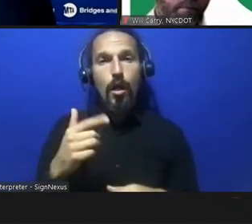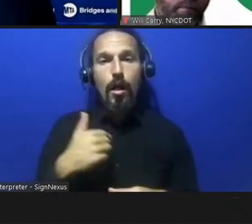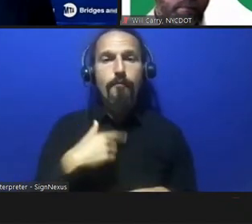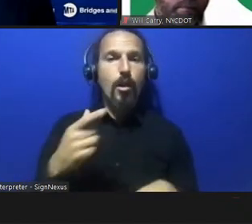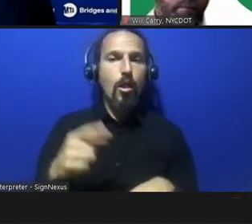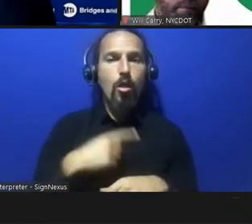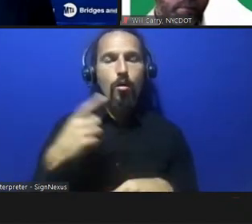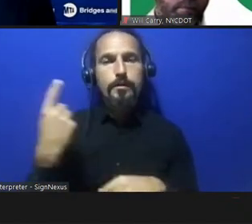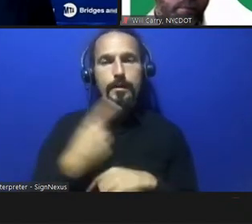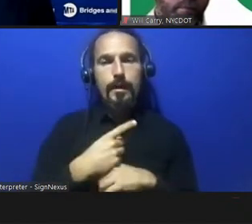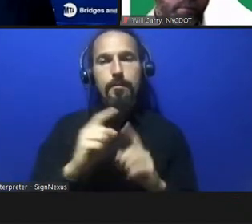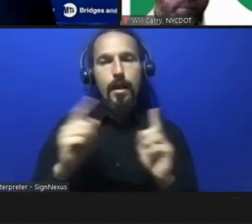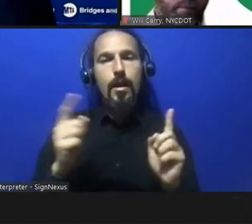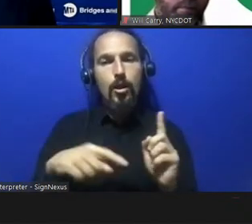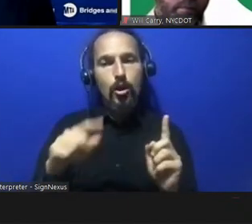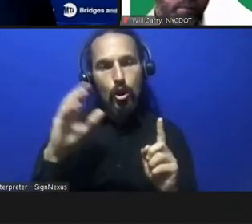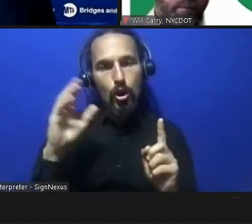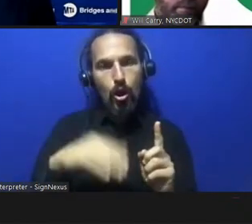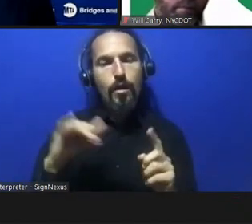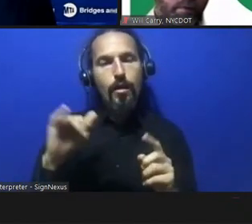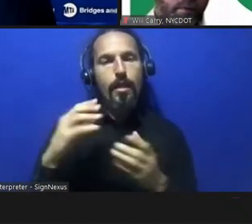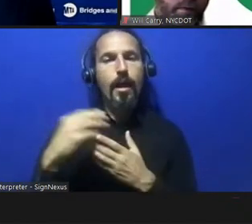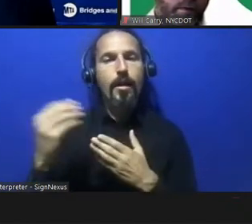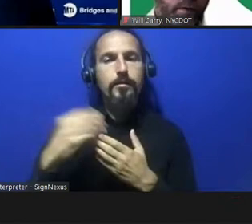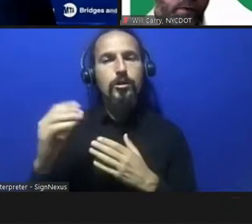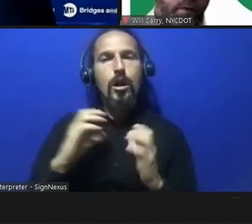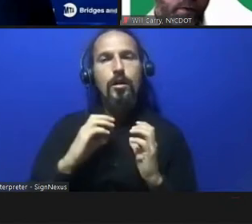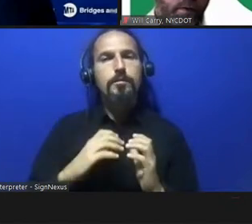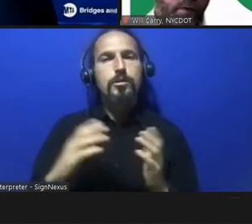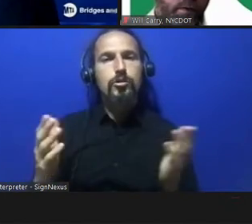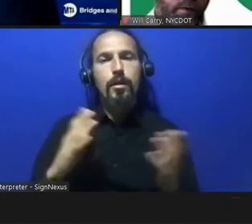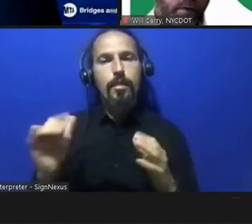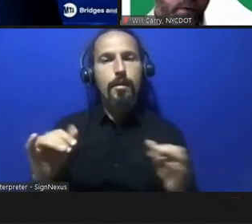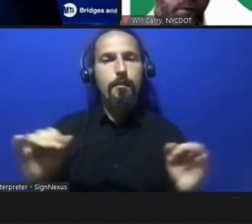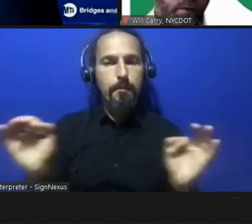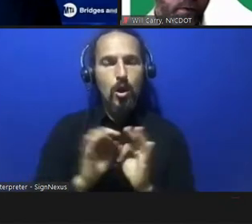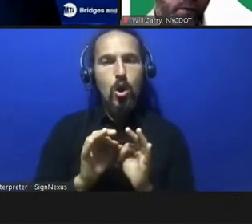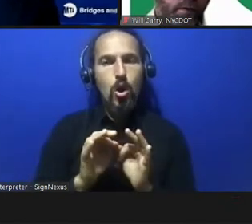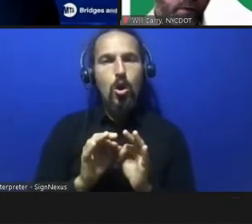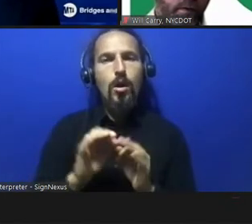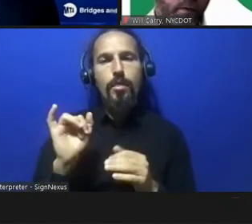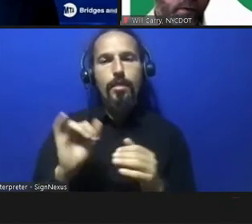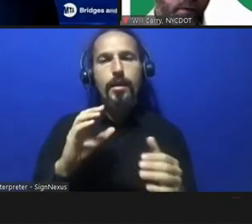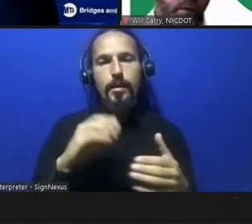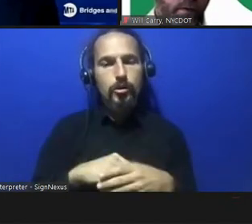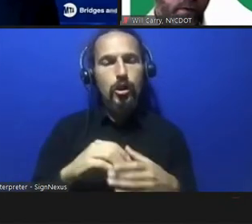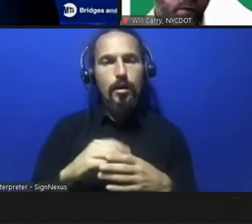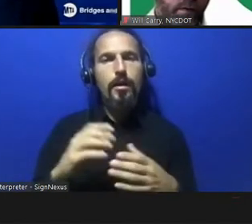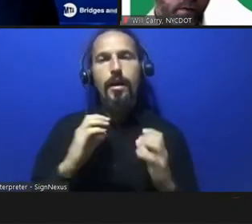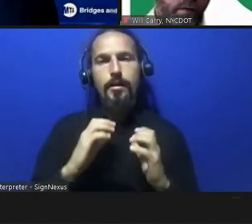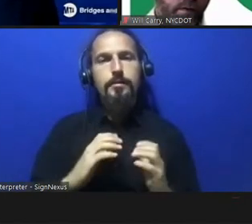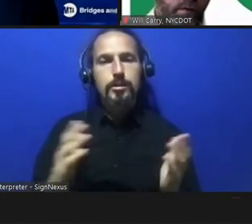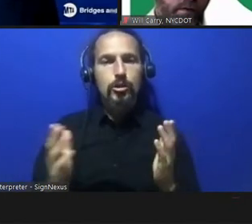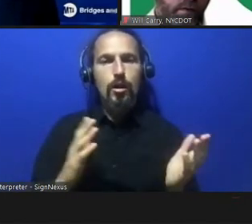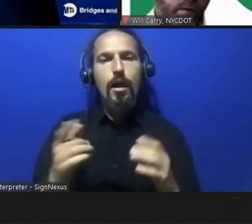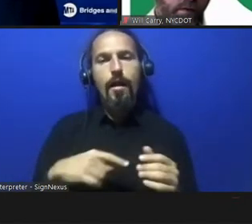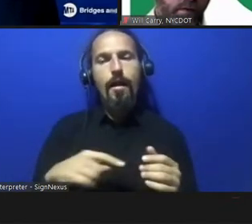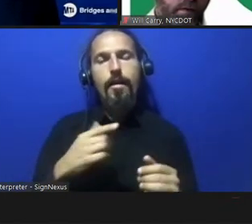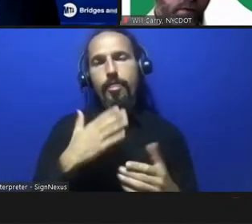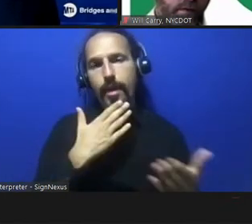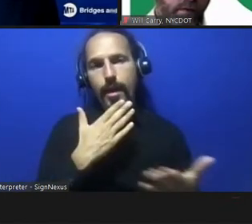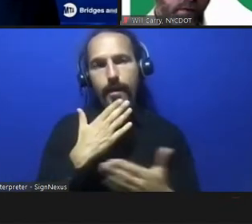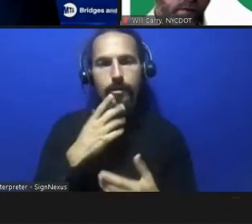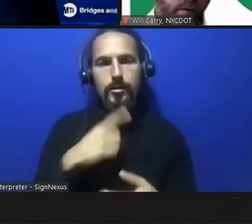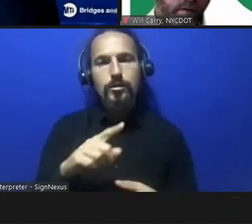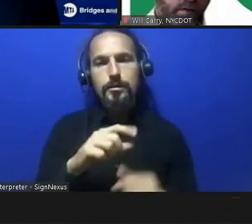day but we all know external customer service is just as important as in internal customer service so again i thank you so much for